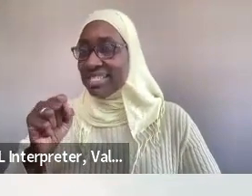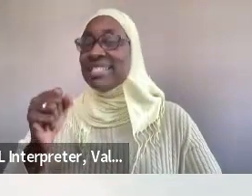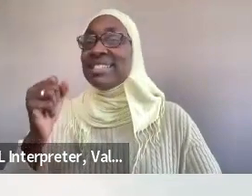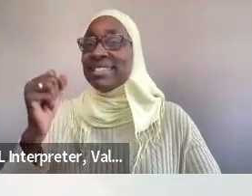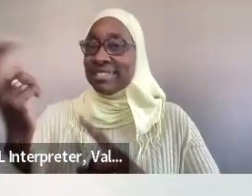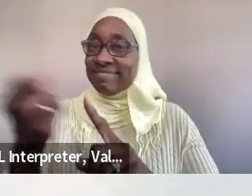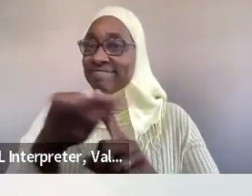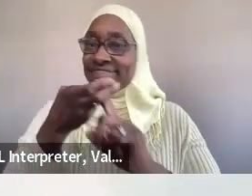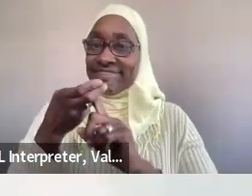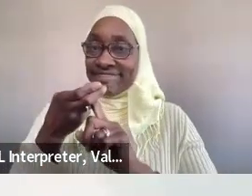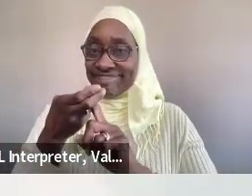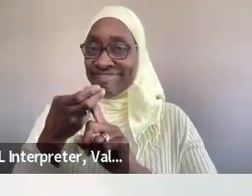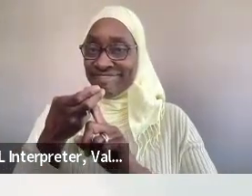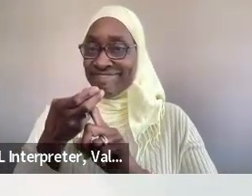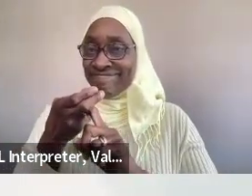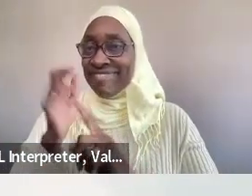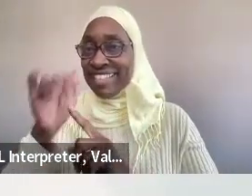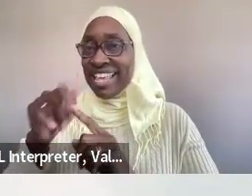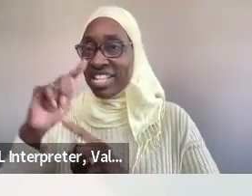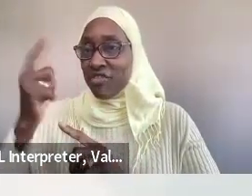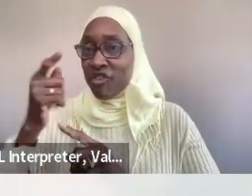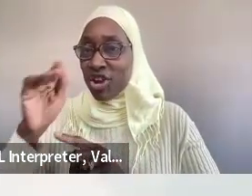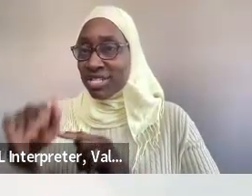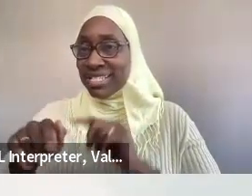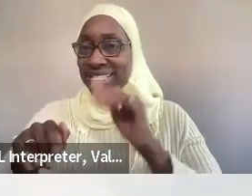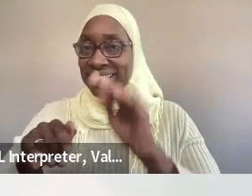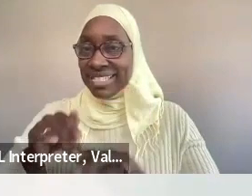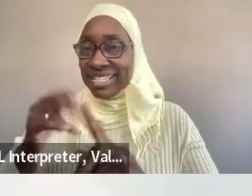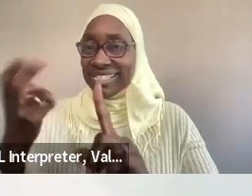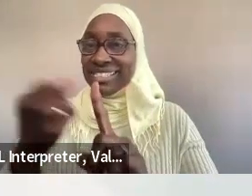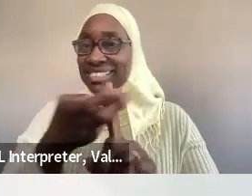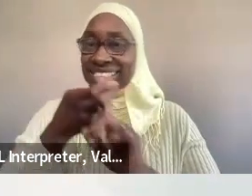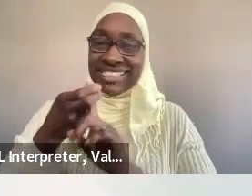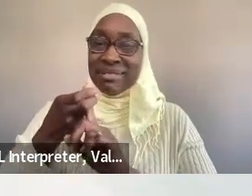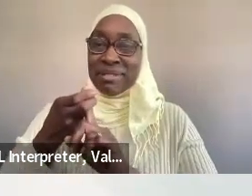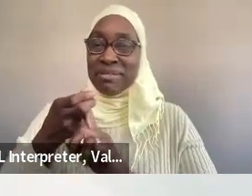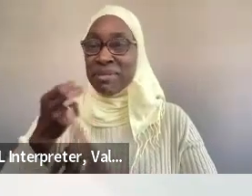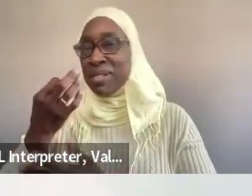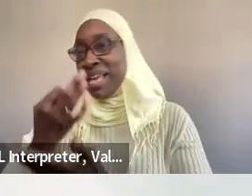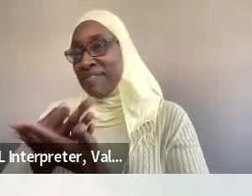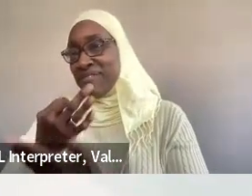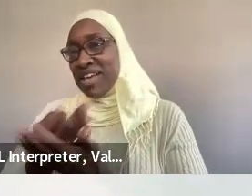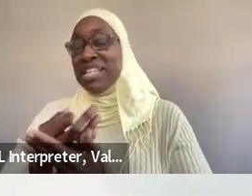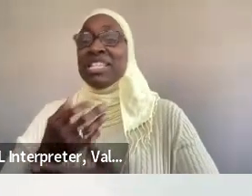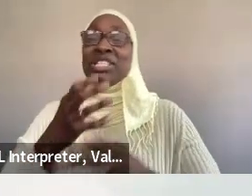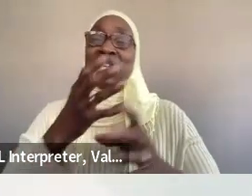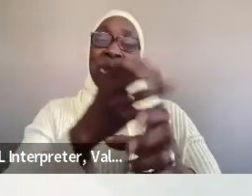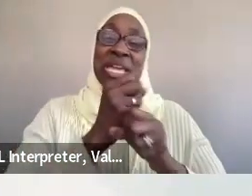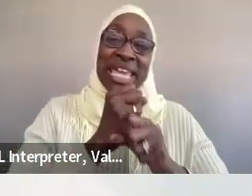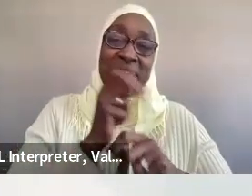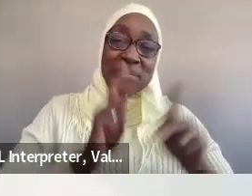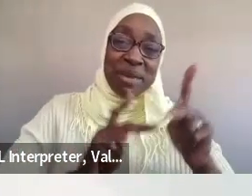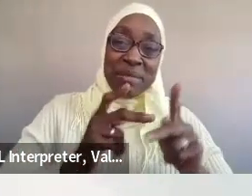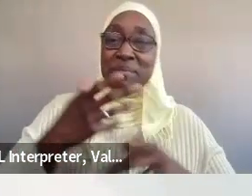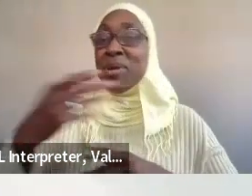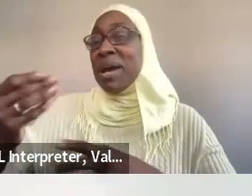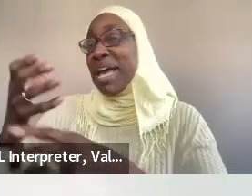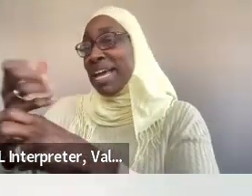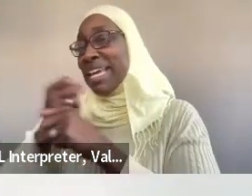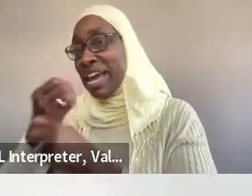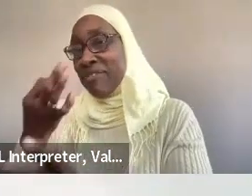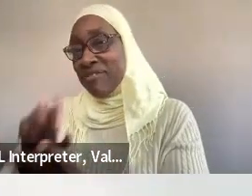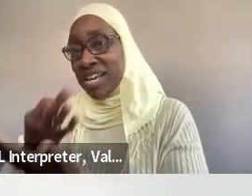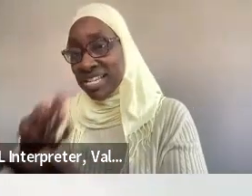in. To get people and funds in. So yeah. So how it all started.